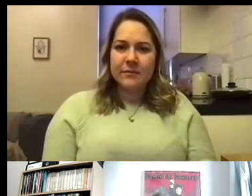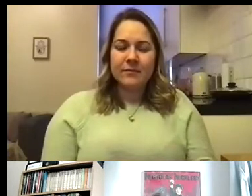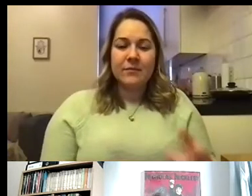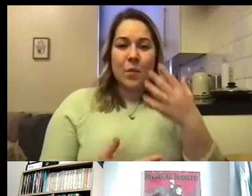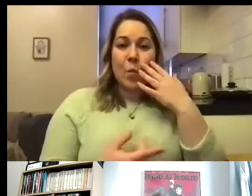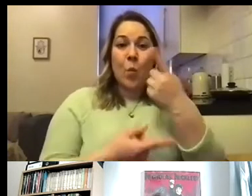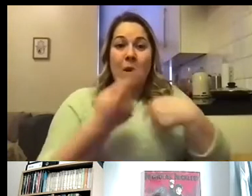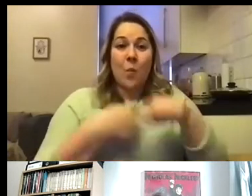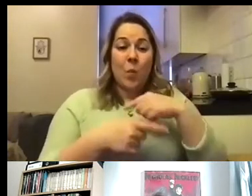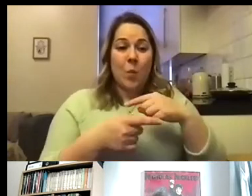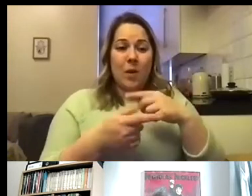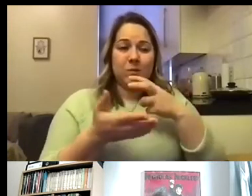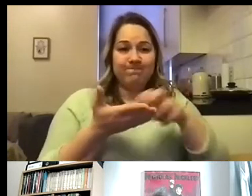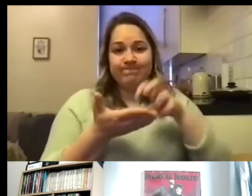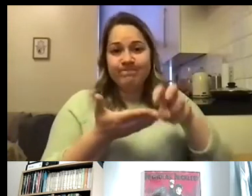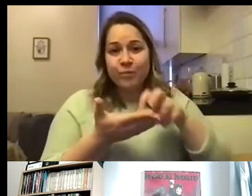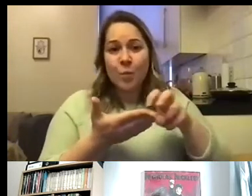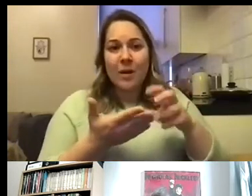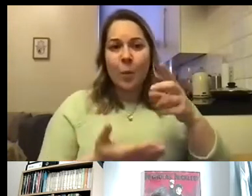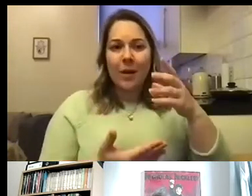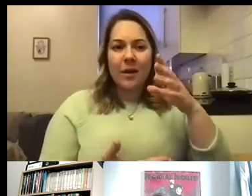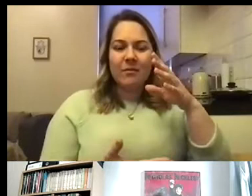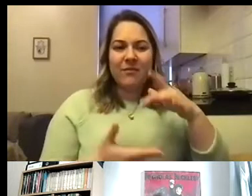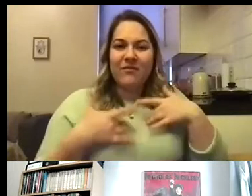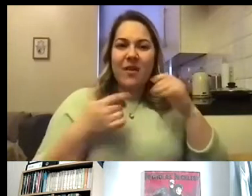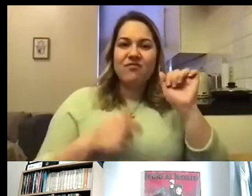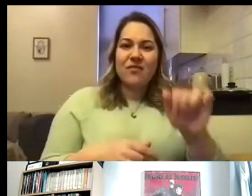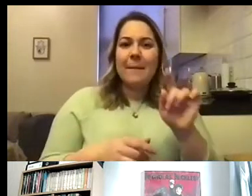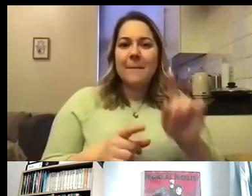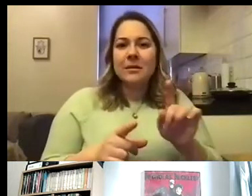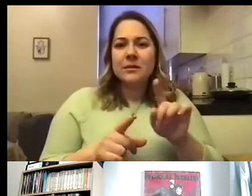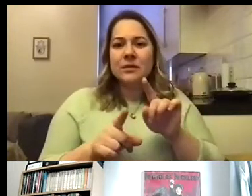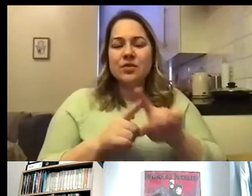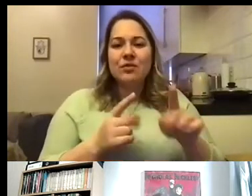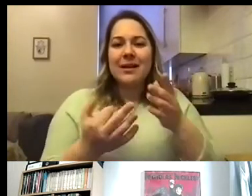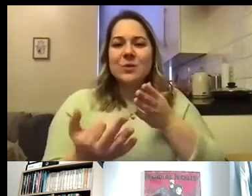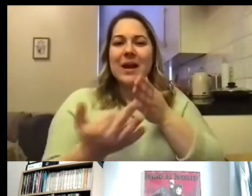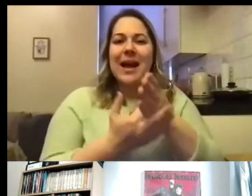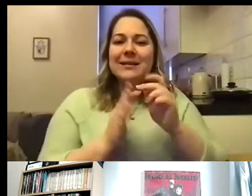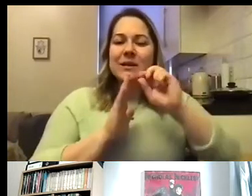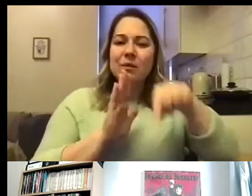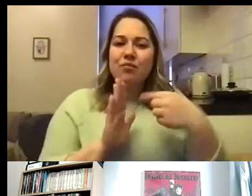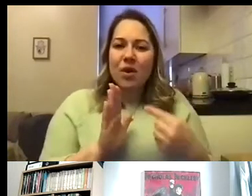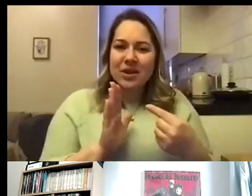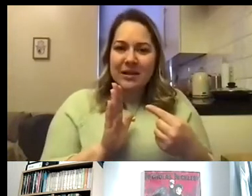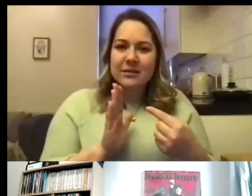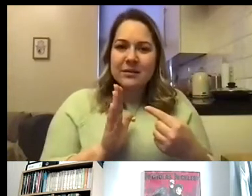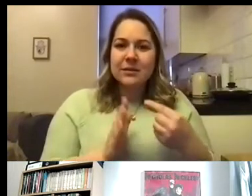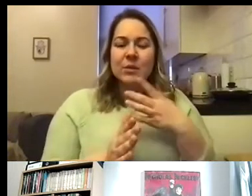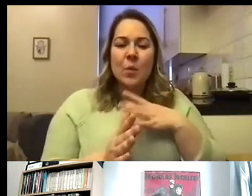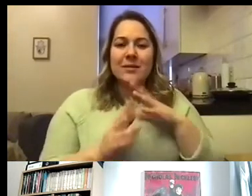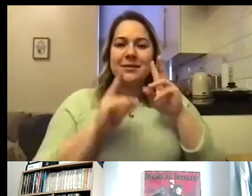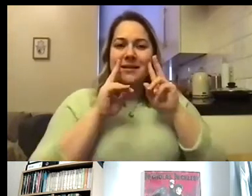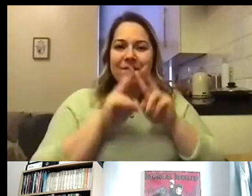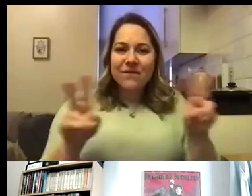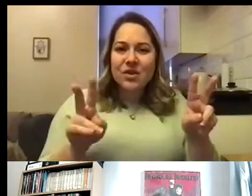it. But we were just very mindful of having different ways in to access the project, you know, so we wanted to have the visual, we wanted to have the